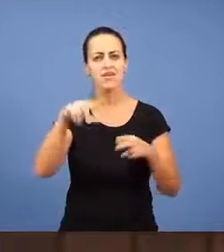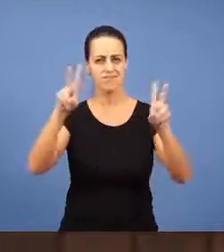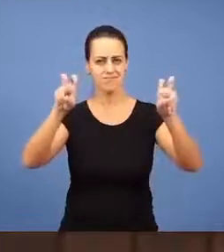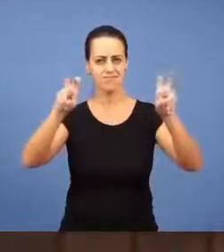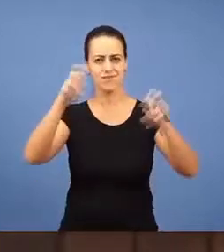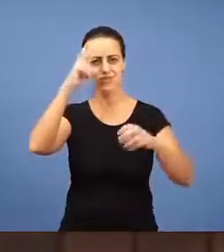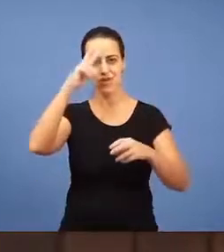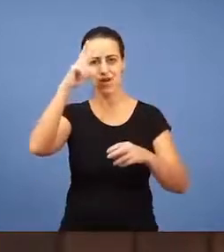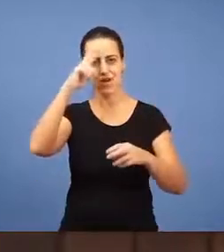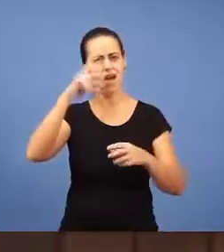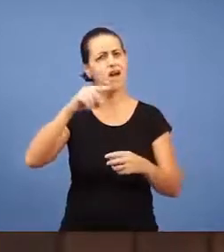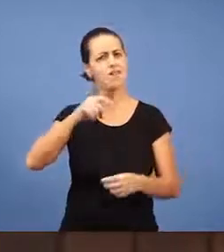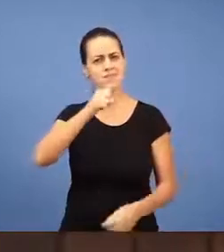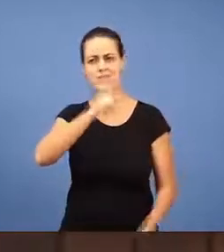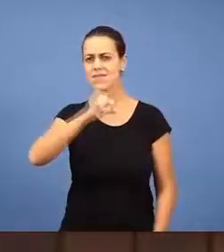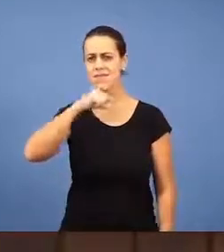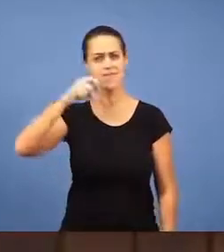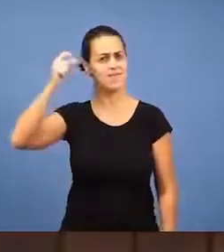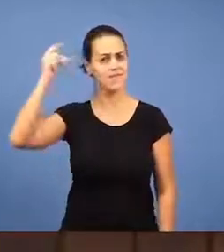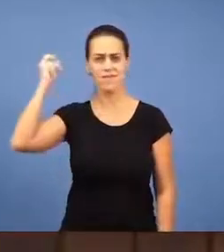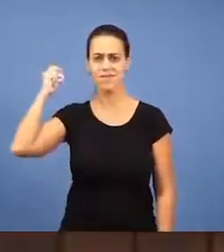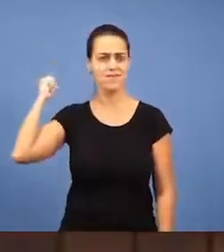this is a song that's very old.